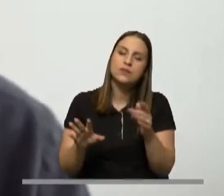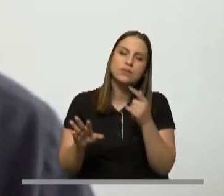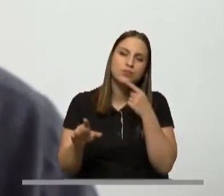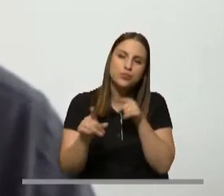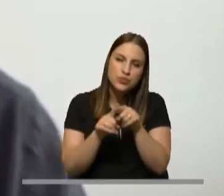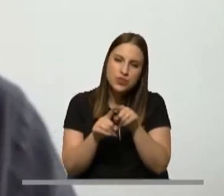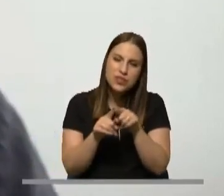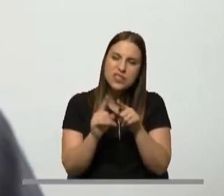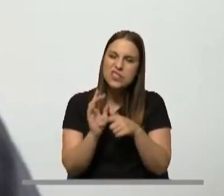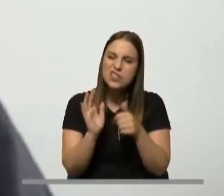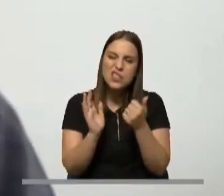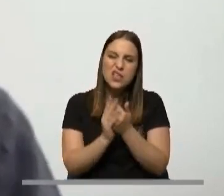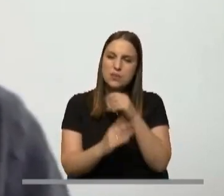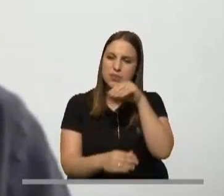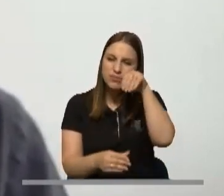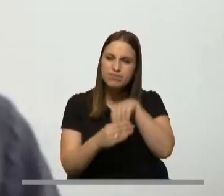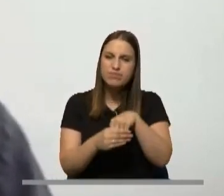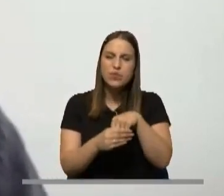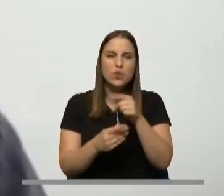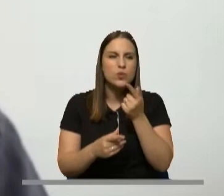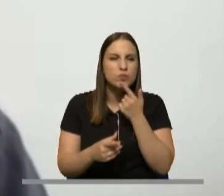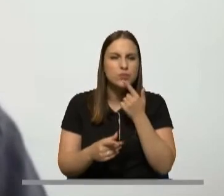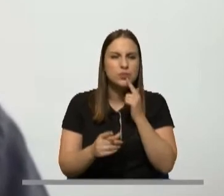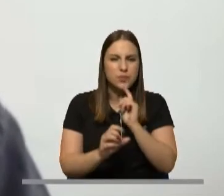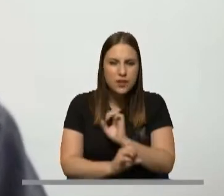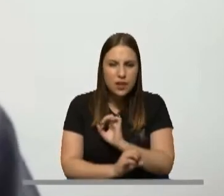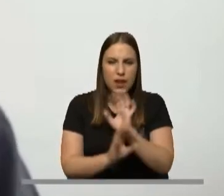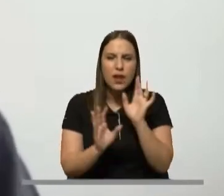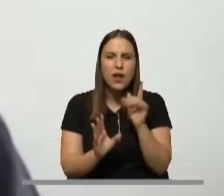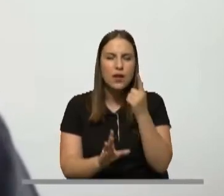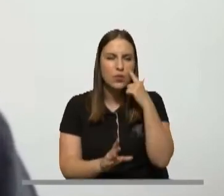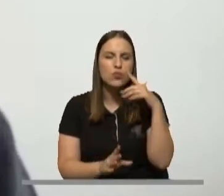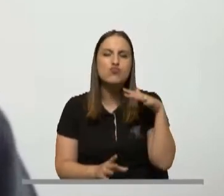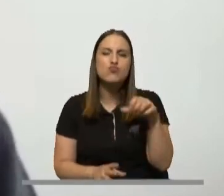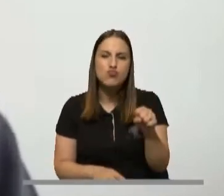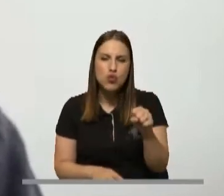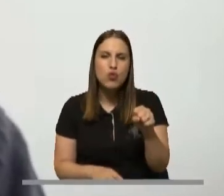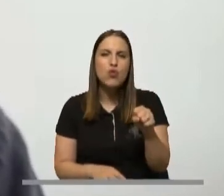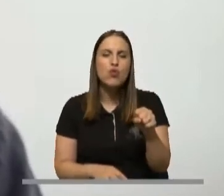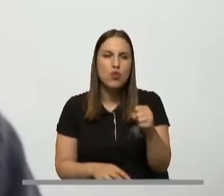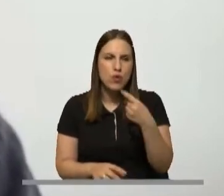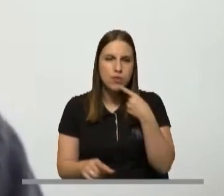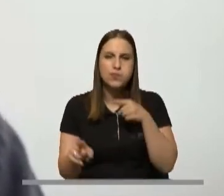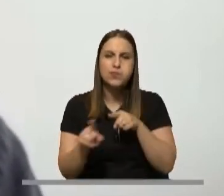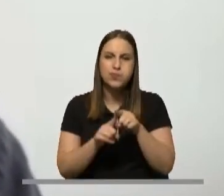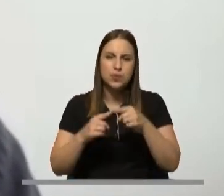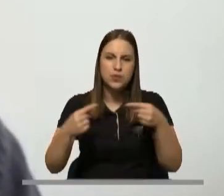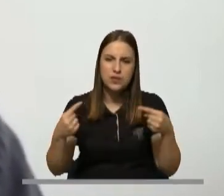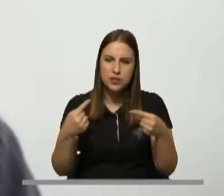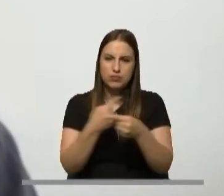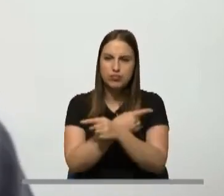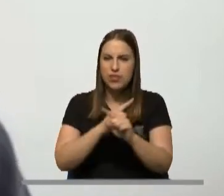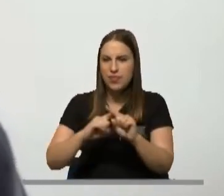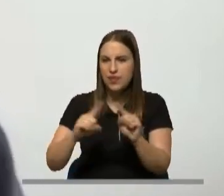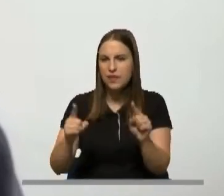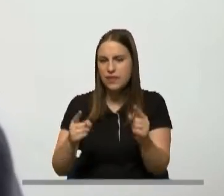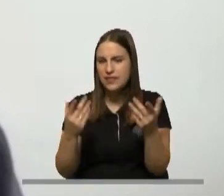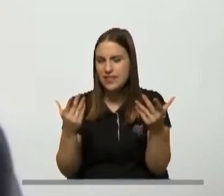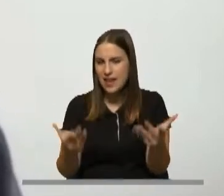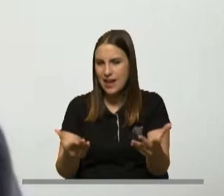involves recognizing the constructive nature of political differences, but